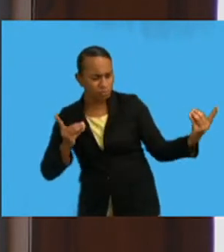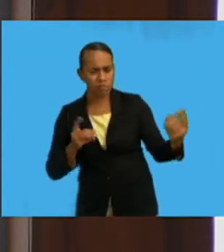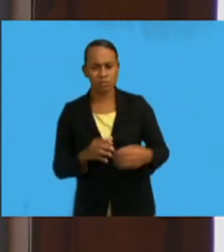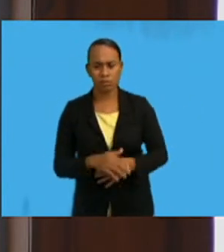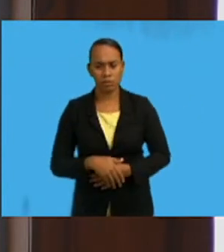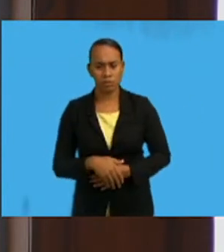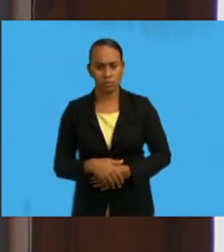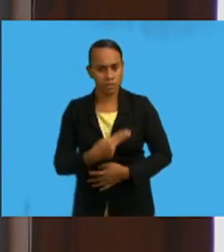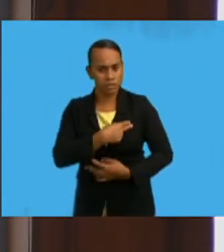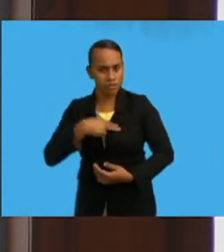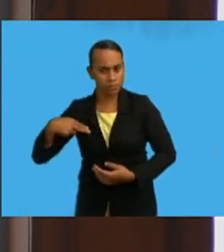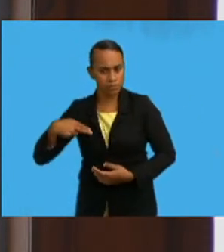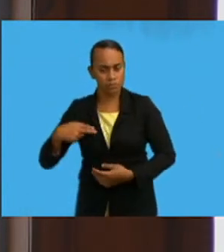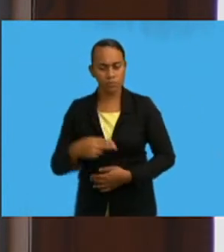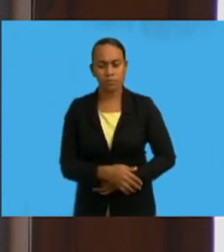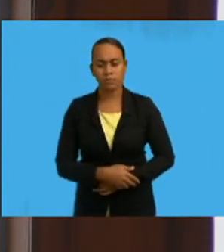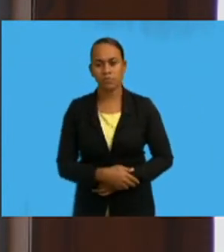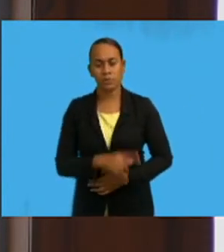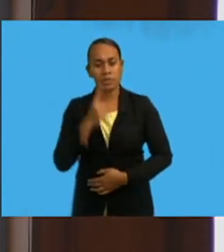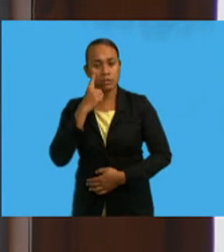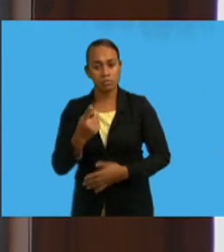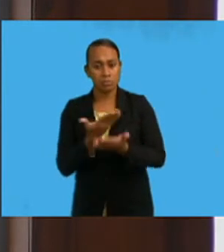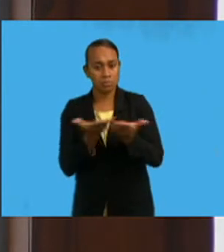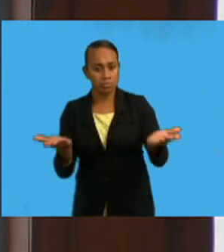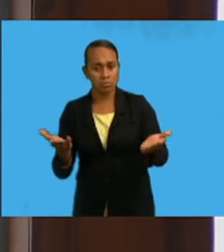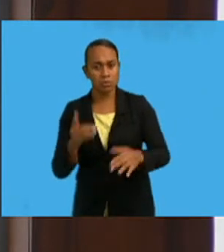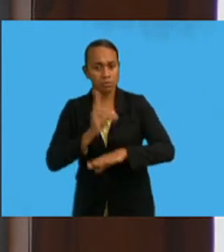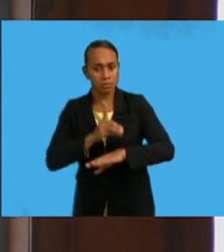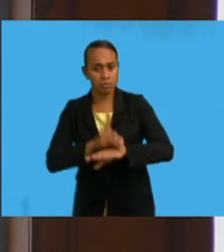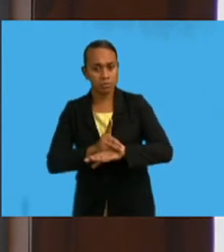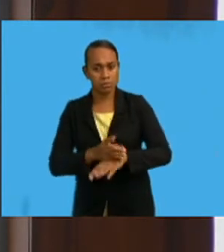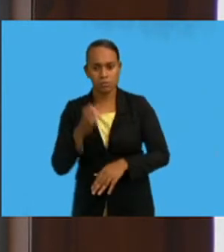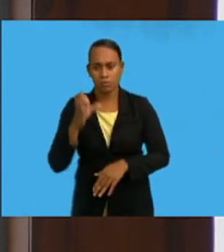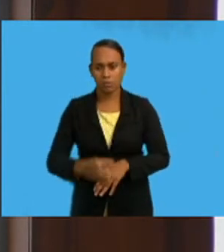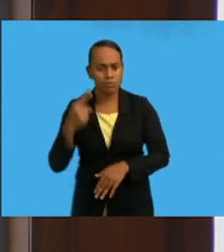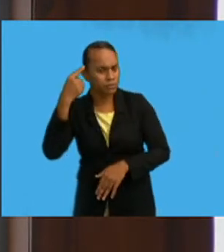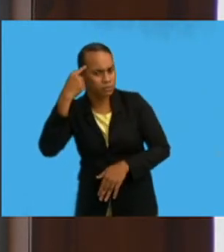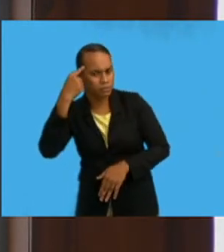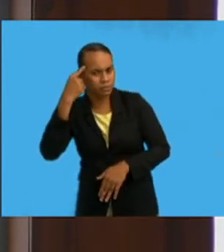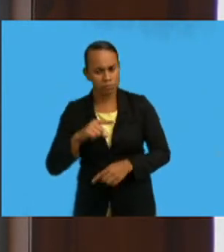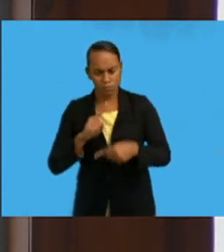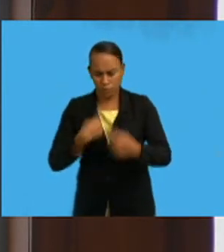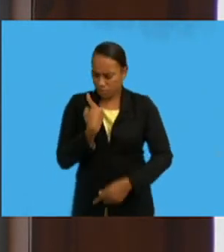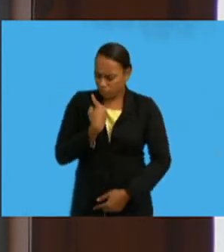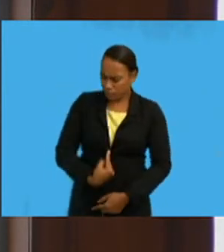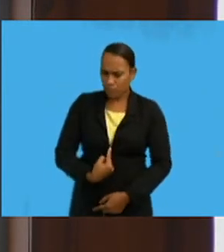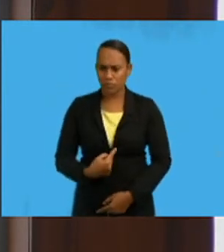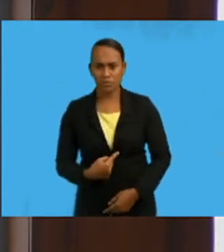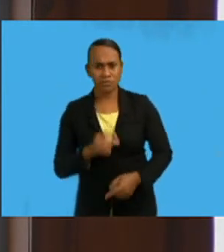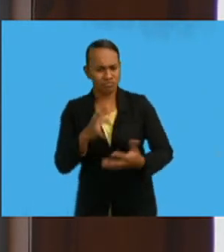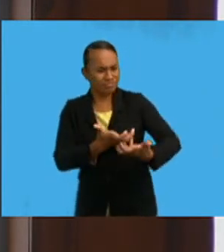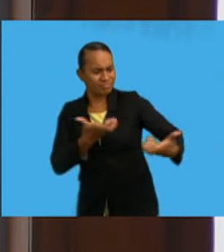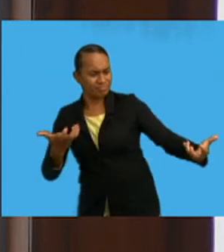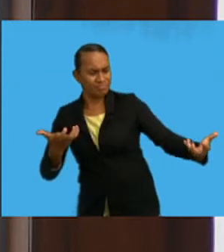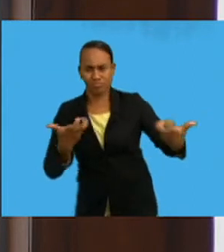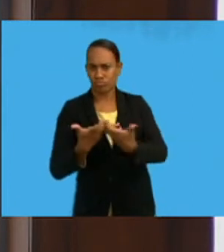to empower disabled persons to change how we think and feel about themselves and reduce isolation through the